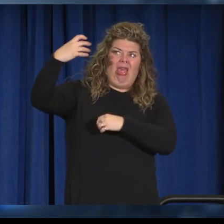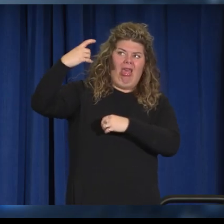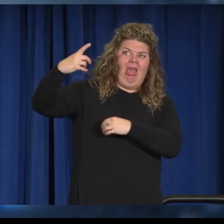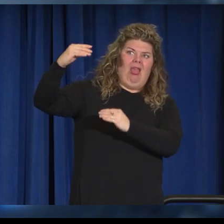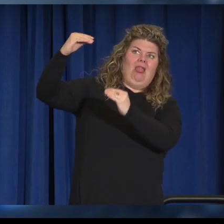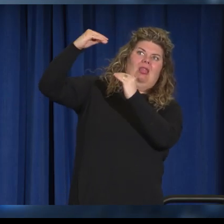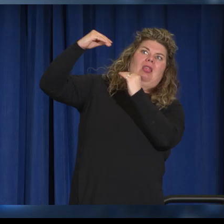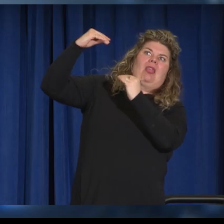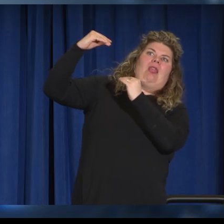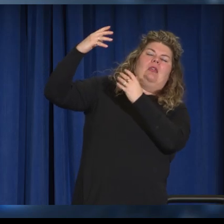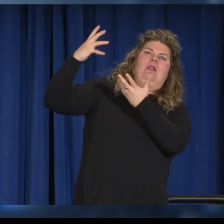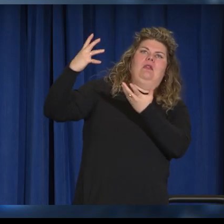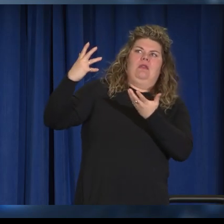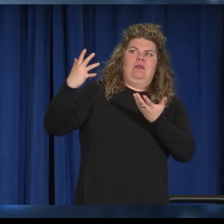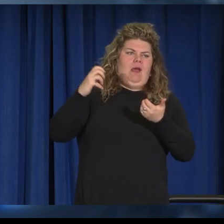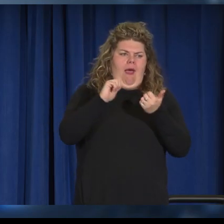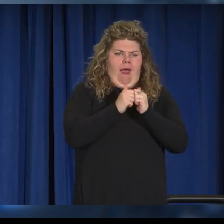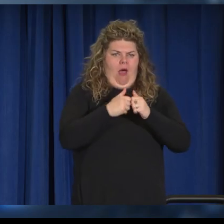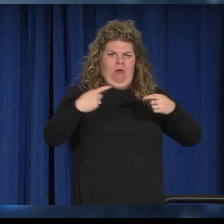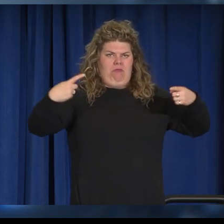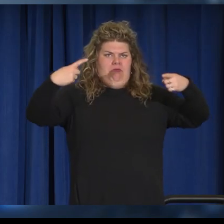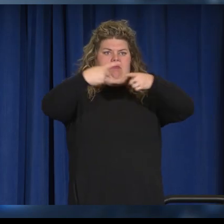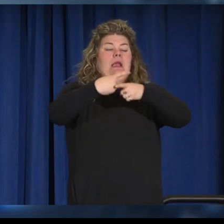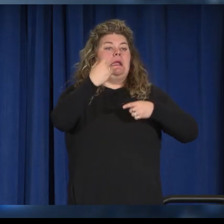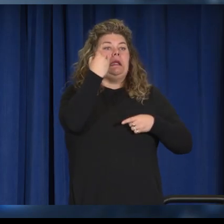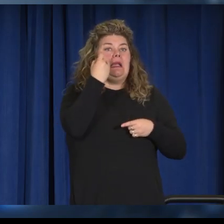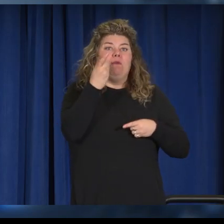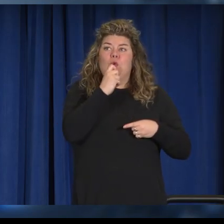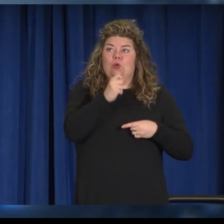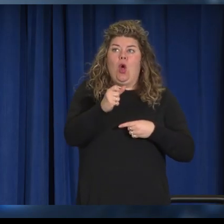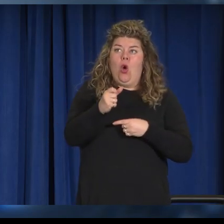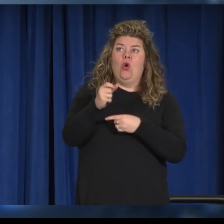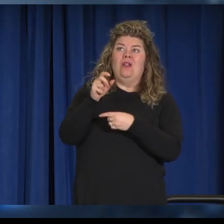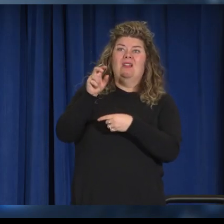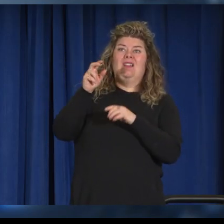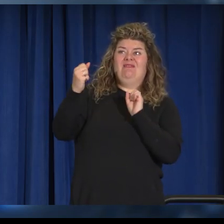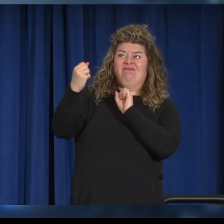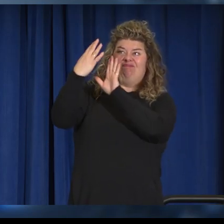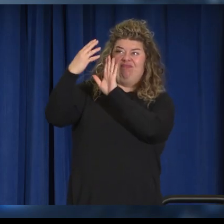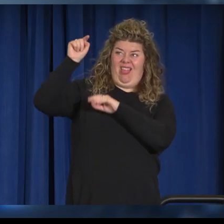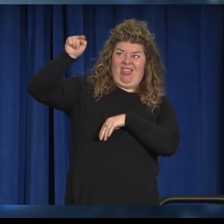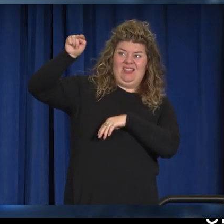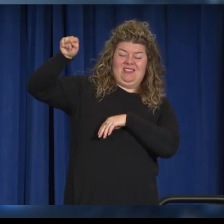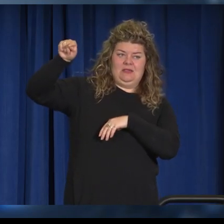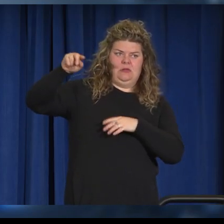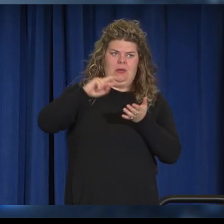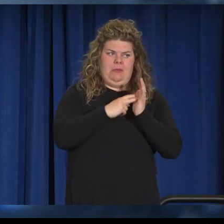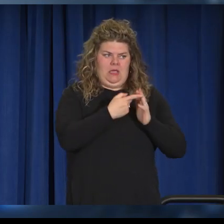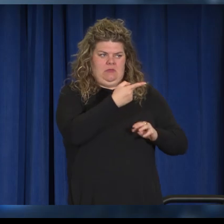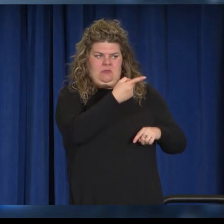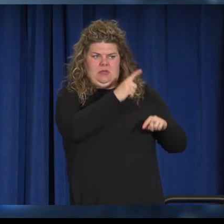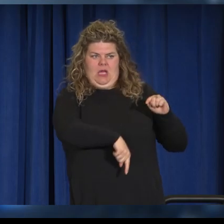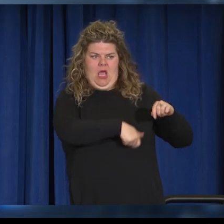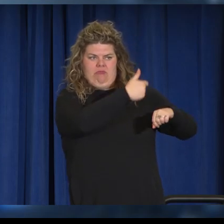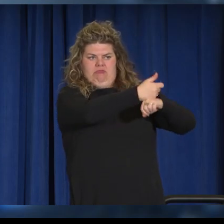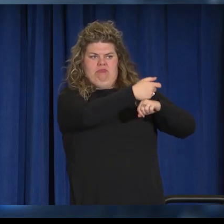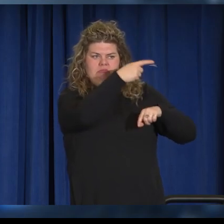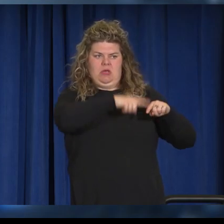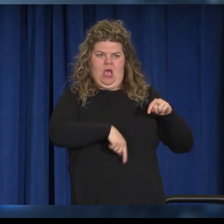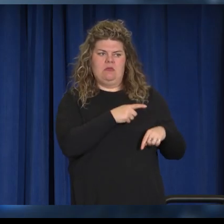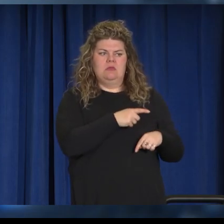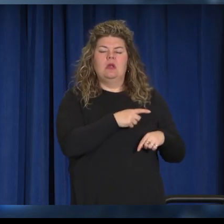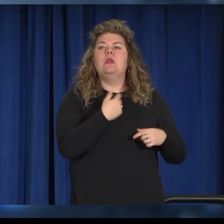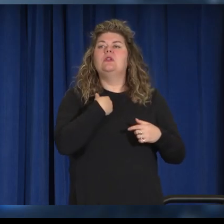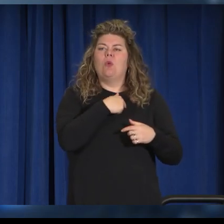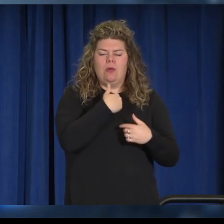can't have the program and the people participating if you don't address the root cause of the problem. So what we have done, we've targeted a